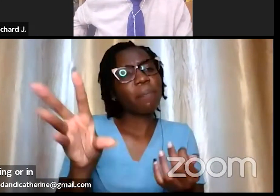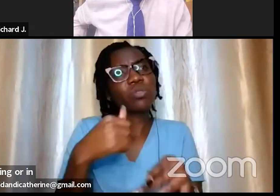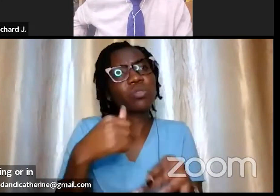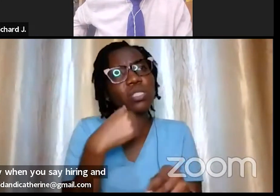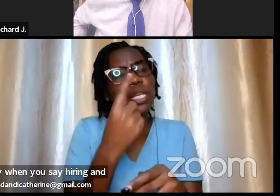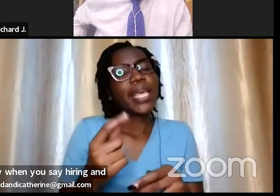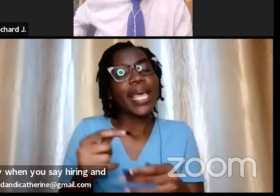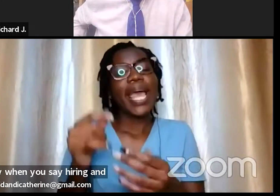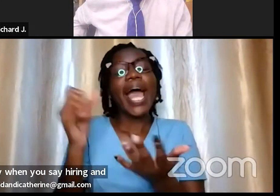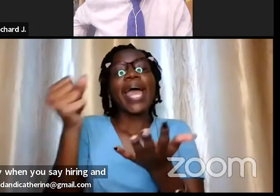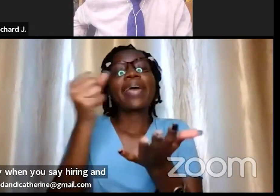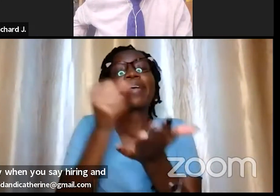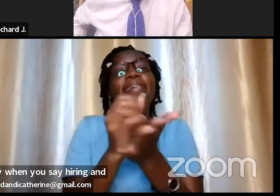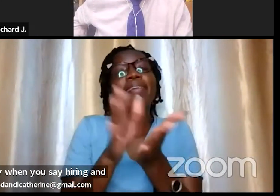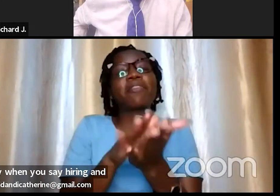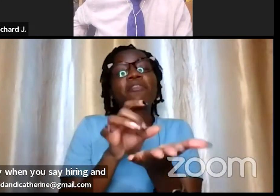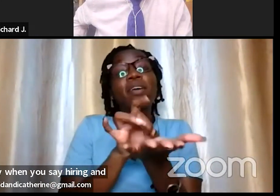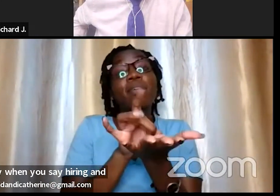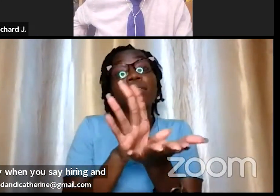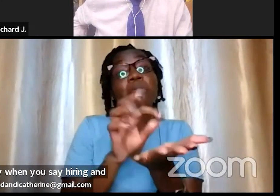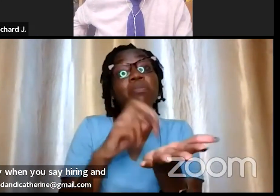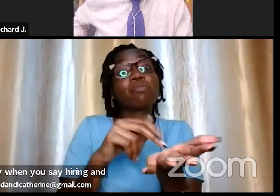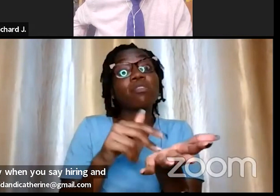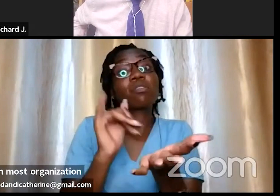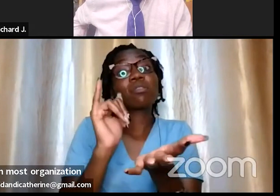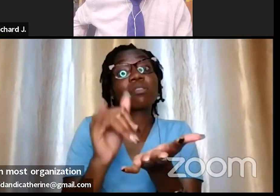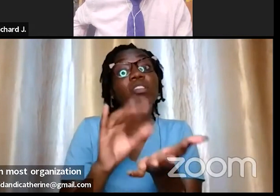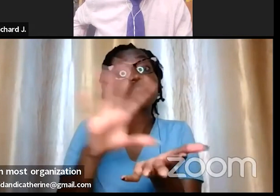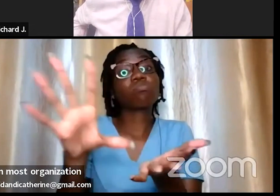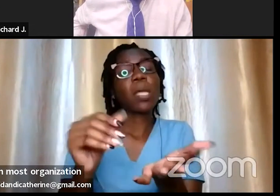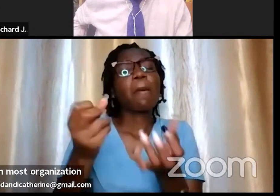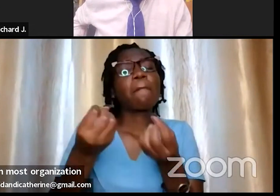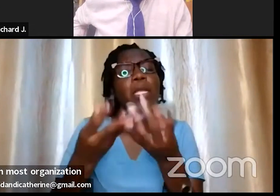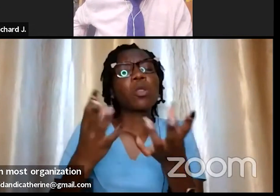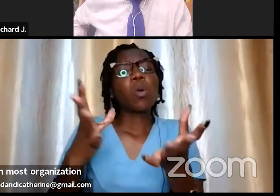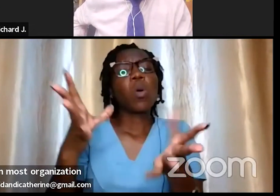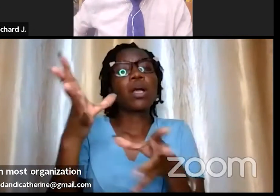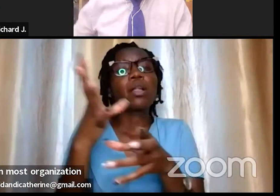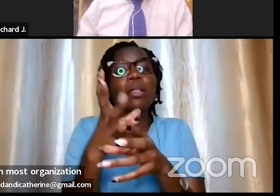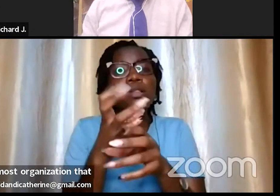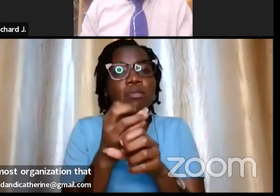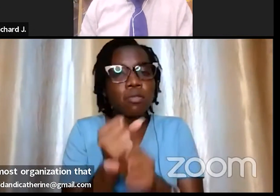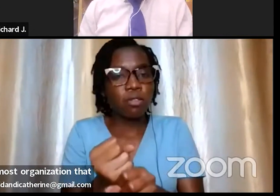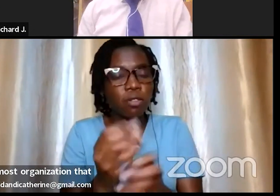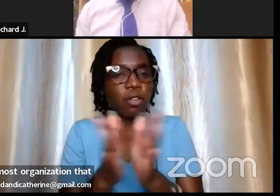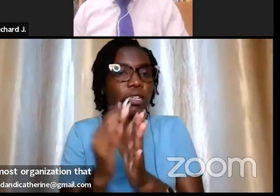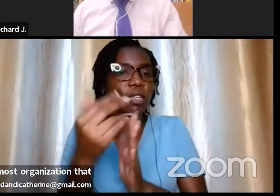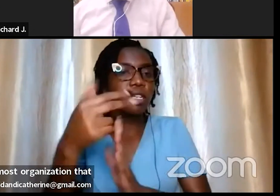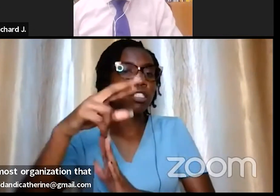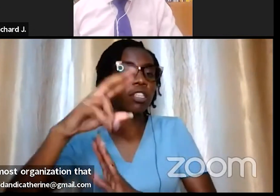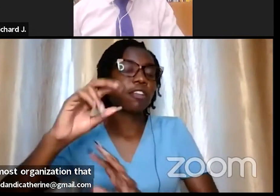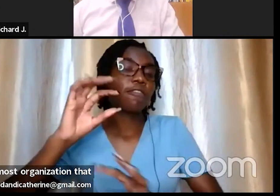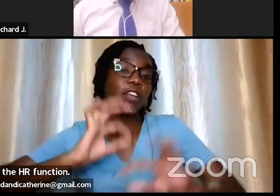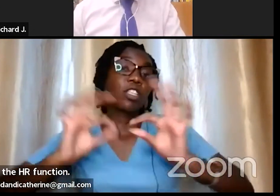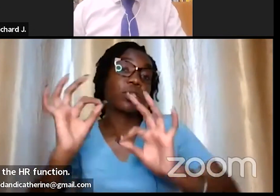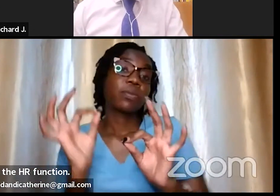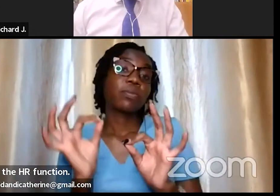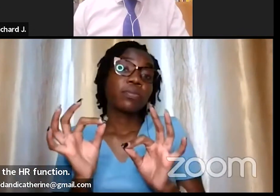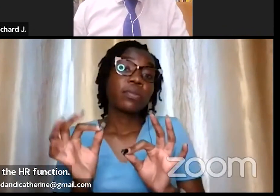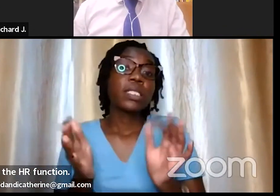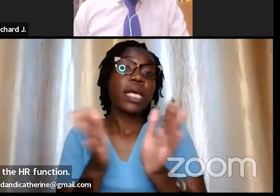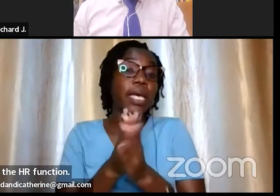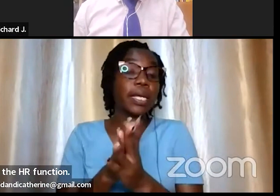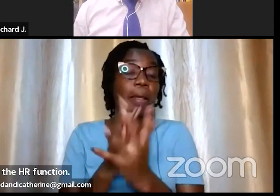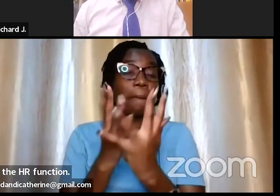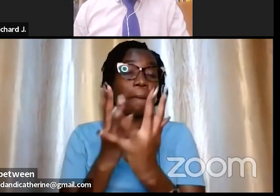that summarizes, in most organizations, that basically summarizes the HR function. And then in between here, between the